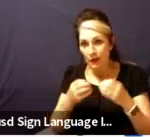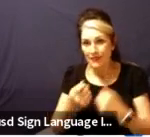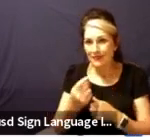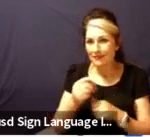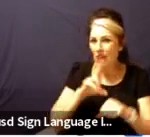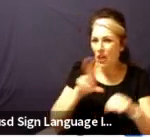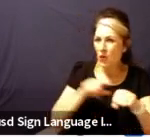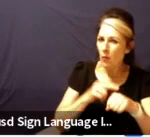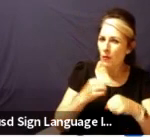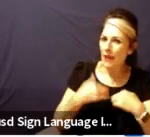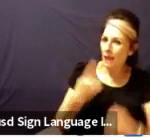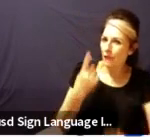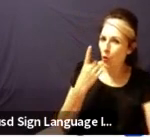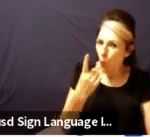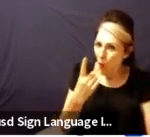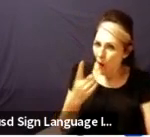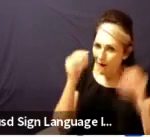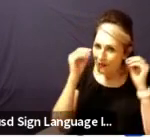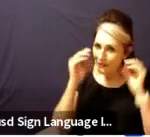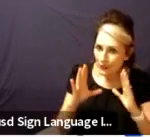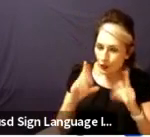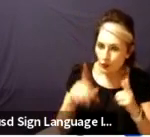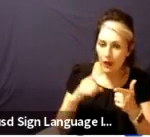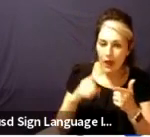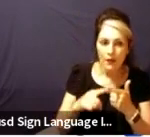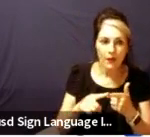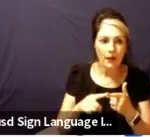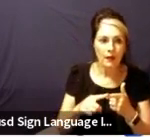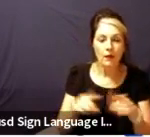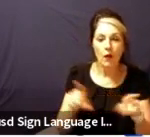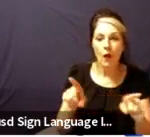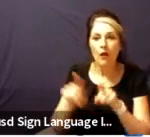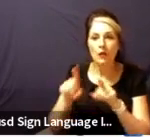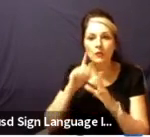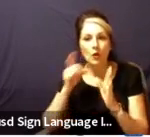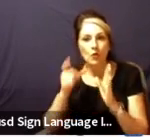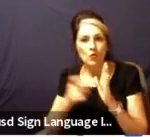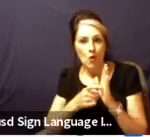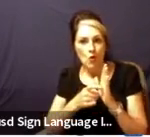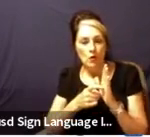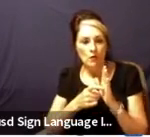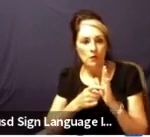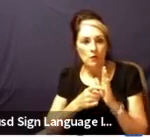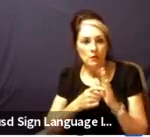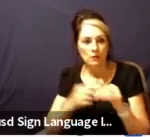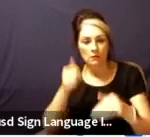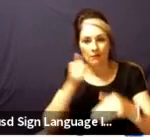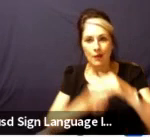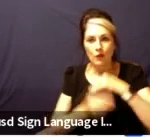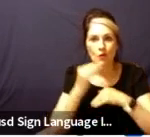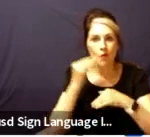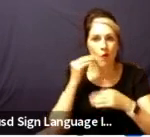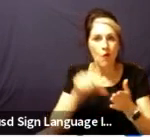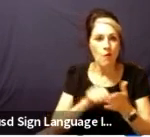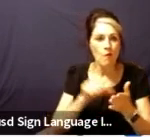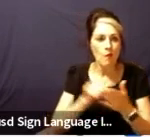typically one teacher. And then what you'll also notice is under the home page,